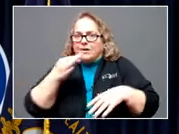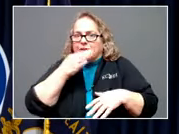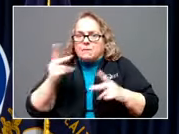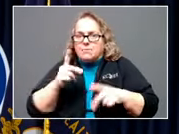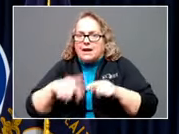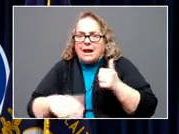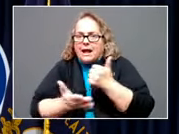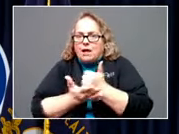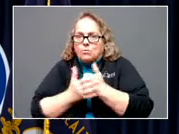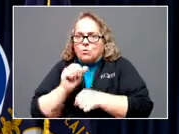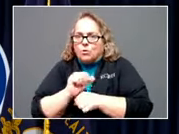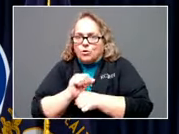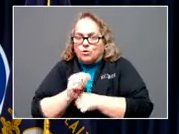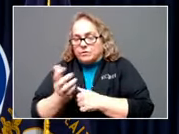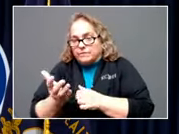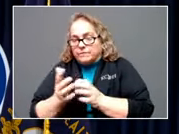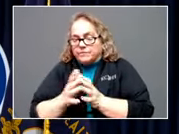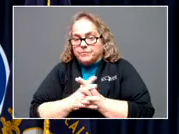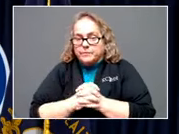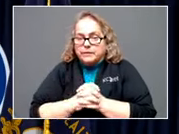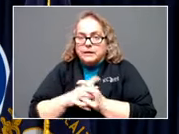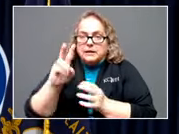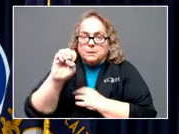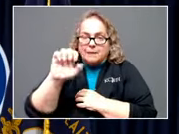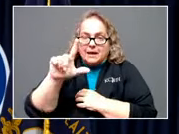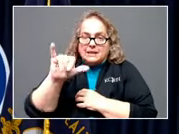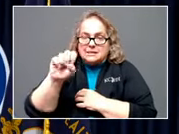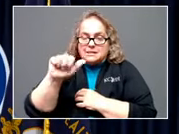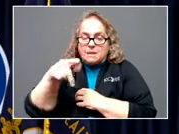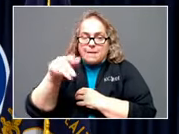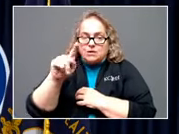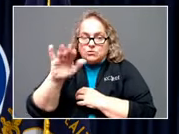well. Melissa Patrick, Kentucky Health News, to close us out.